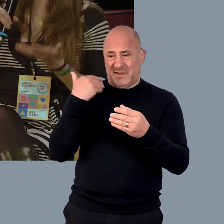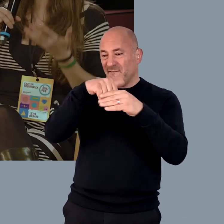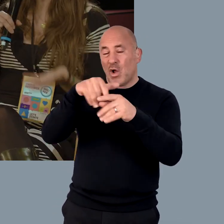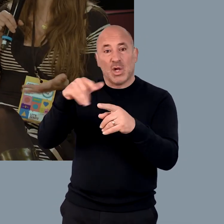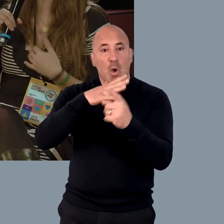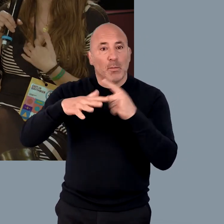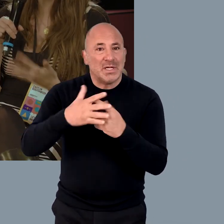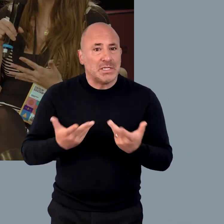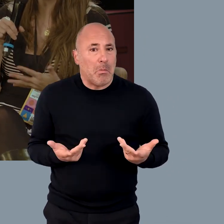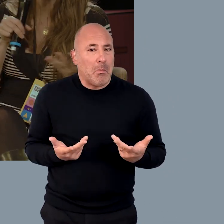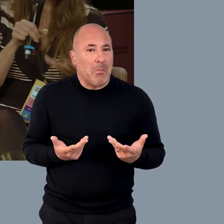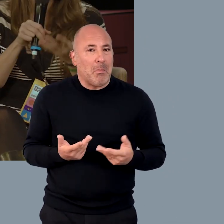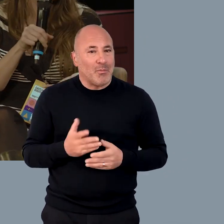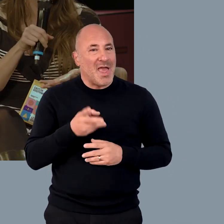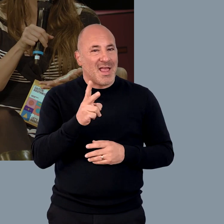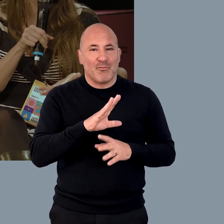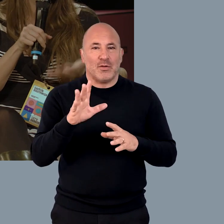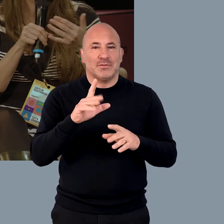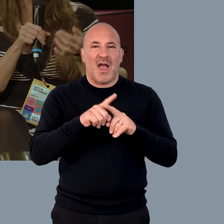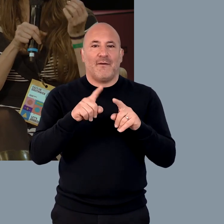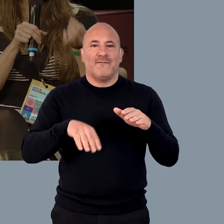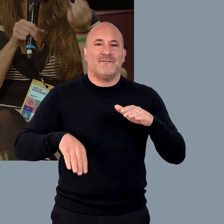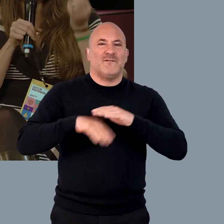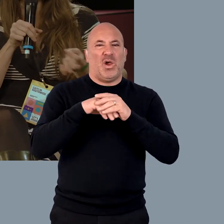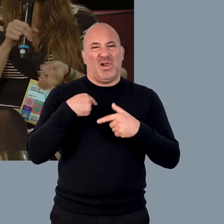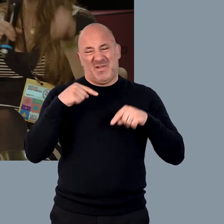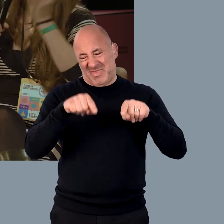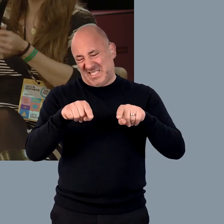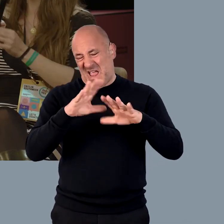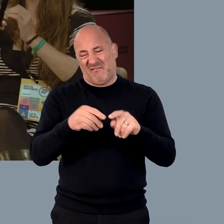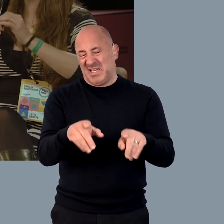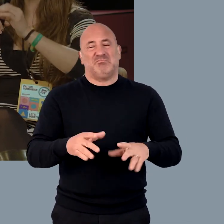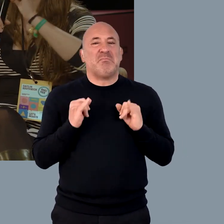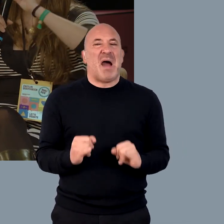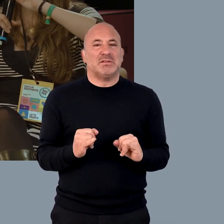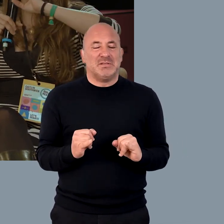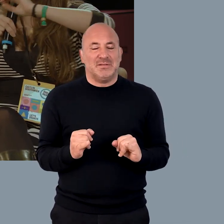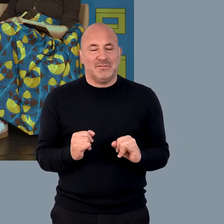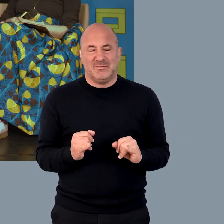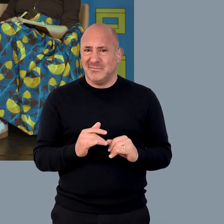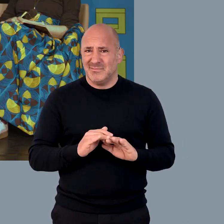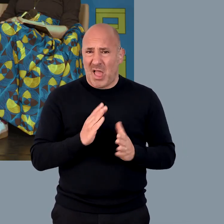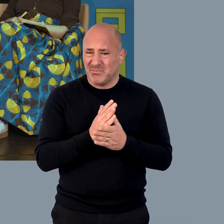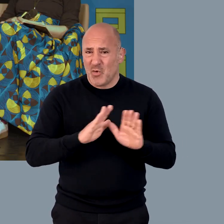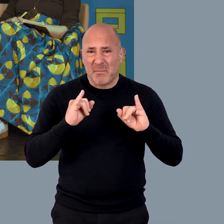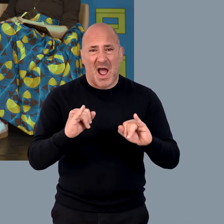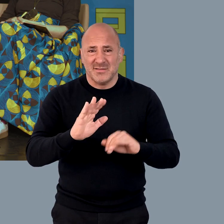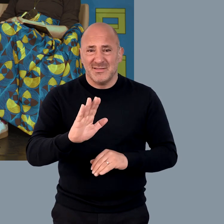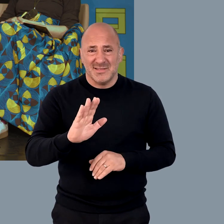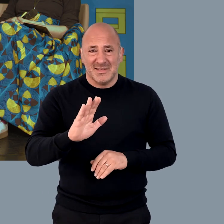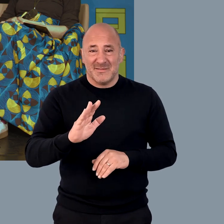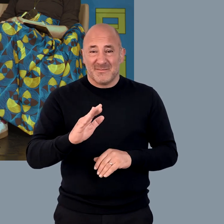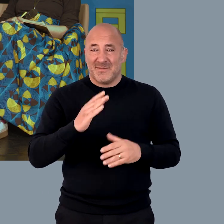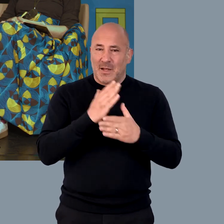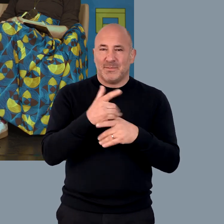to talk about issues that are important to us in our communities. So once again, it's not about, completely and